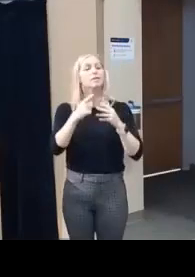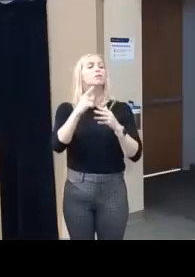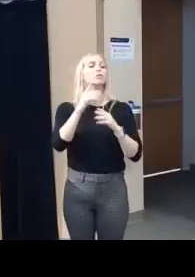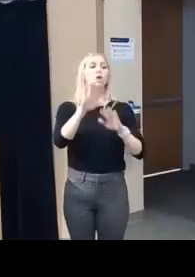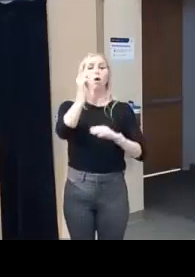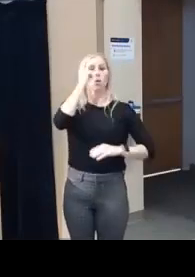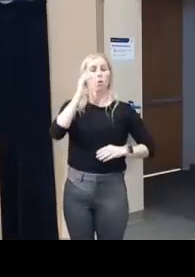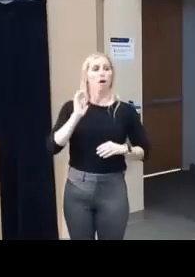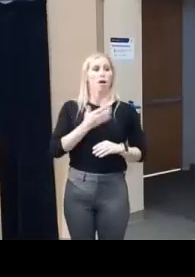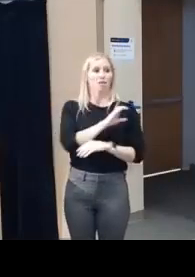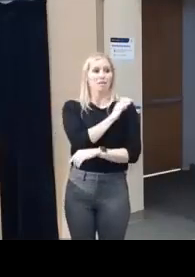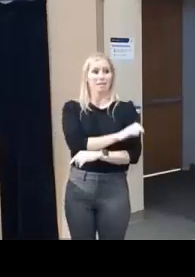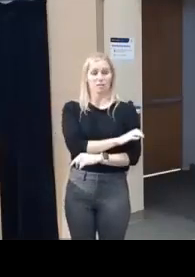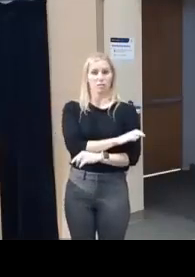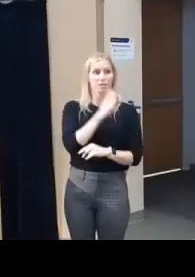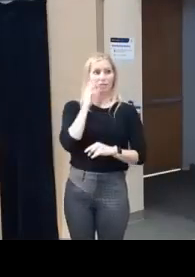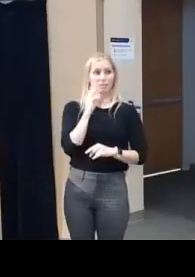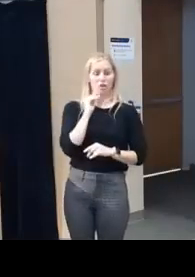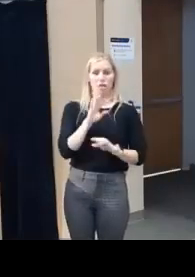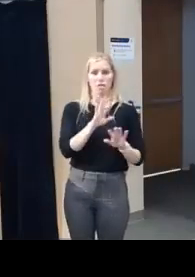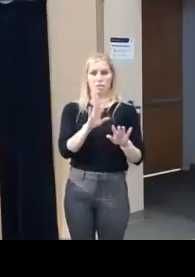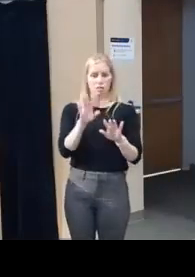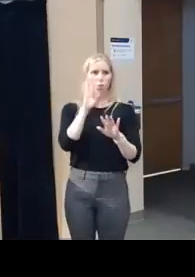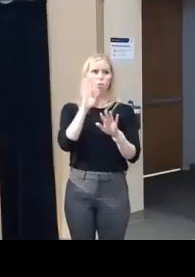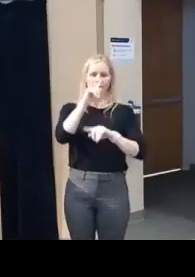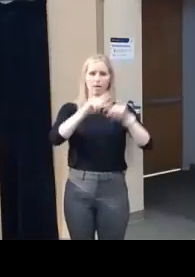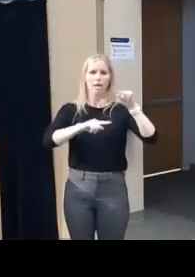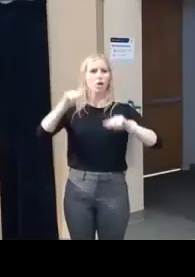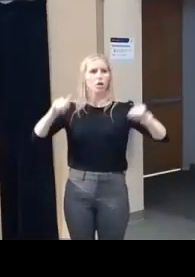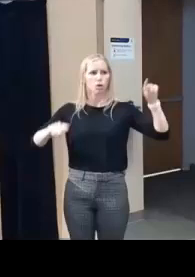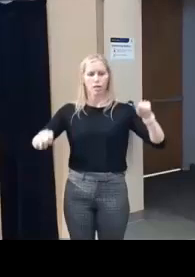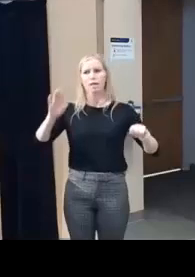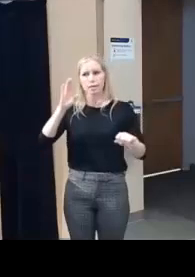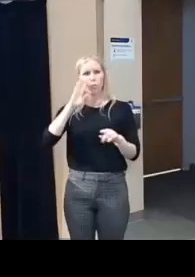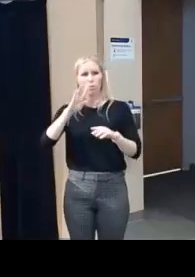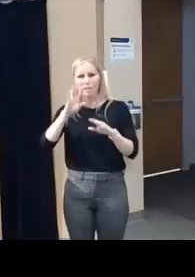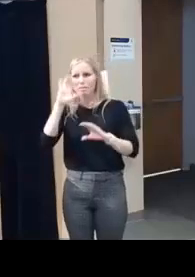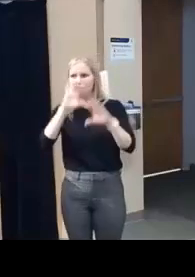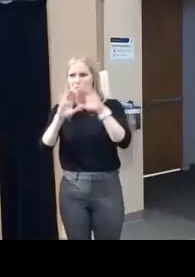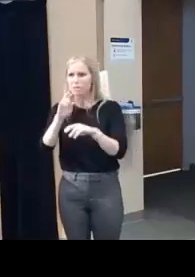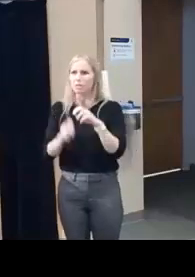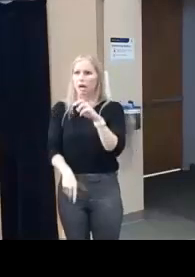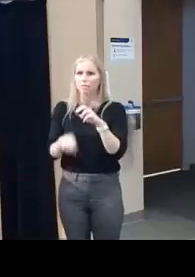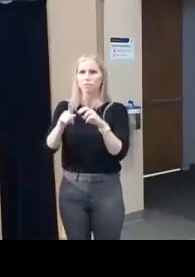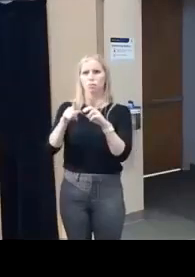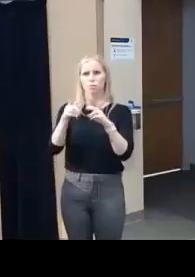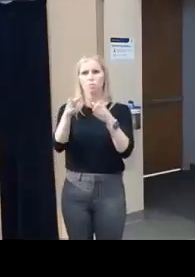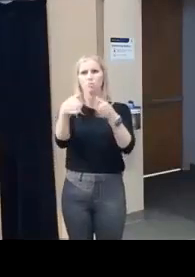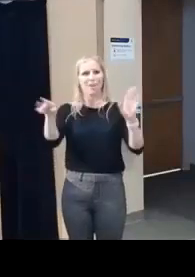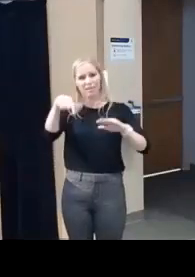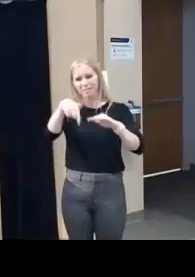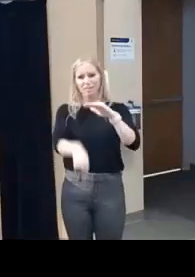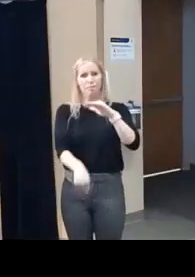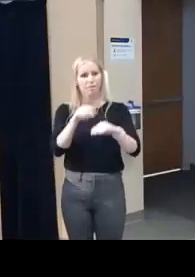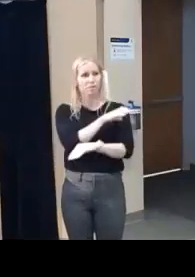varied. I think we'll be hard pressed to find another addiction psychiatry fellowship that can provide the breadth and depth of clinical experience that